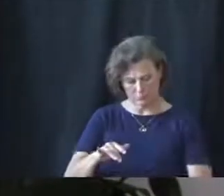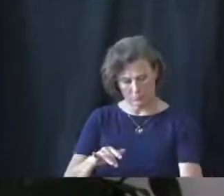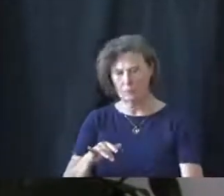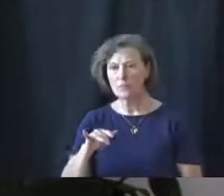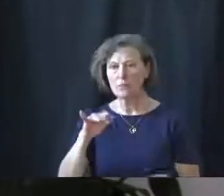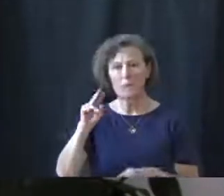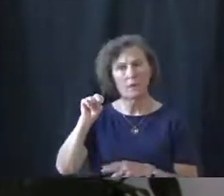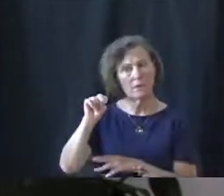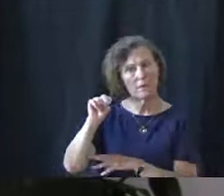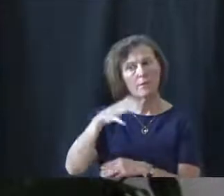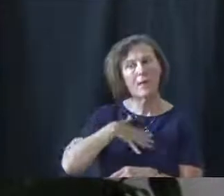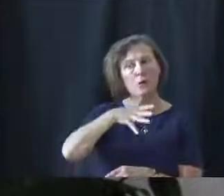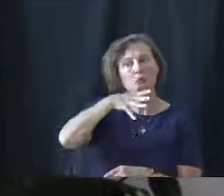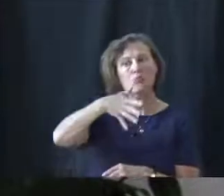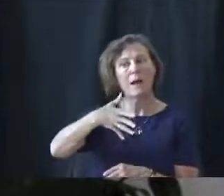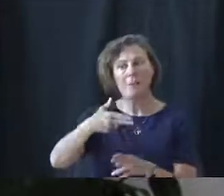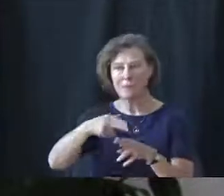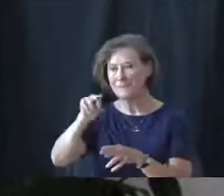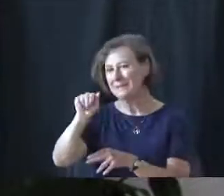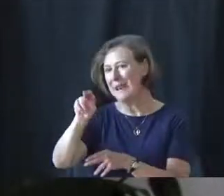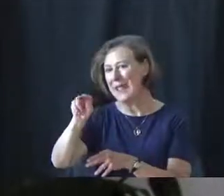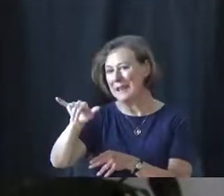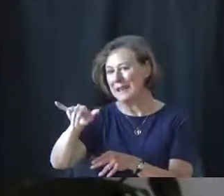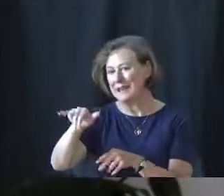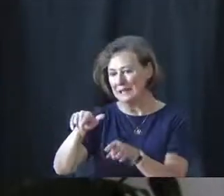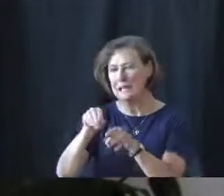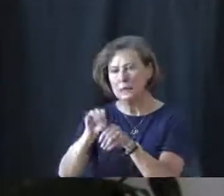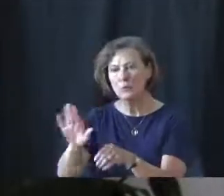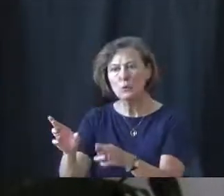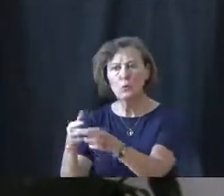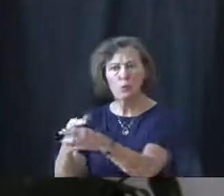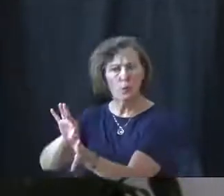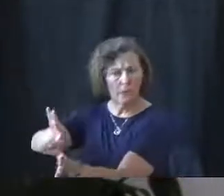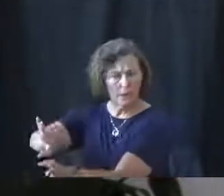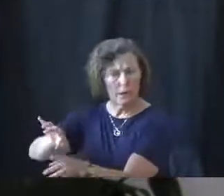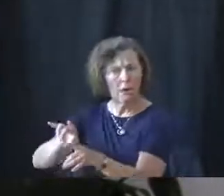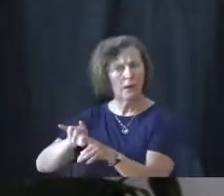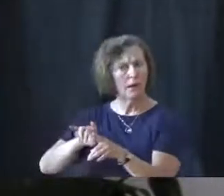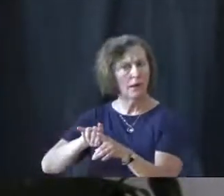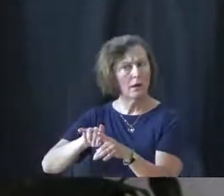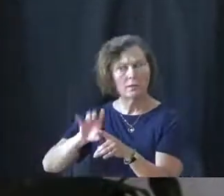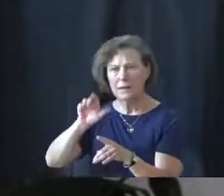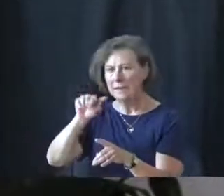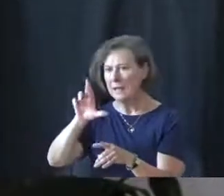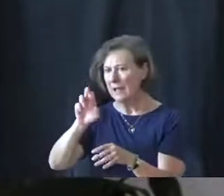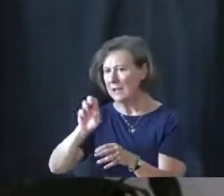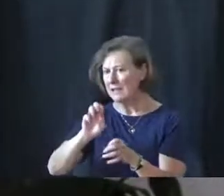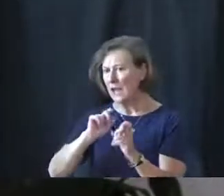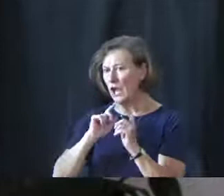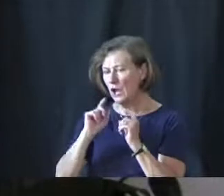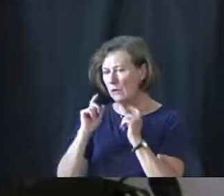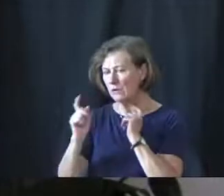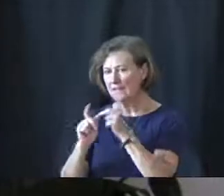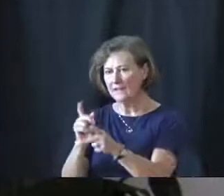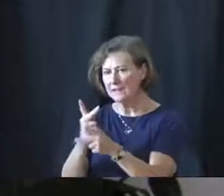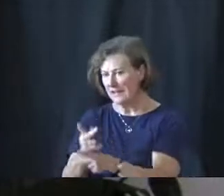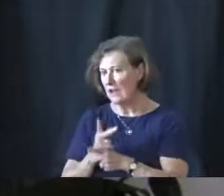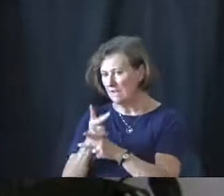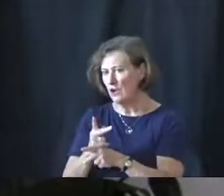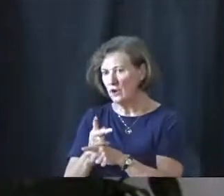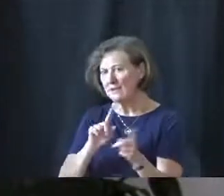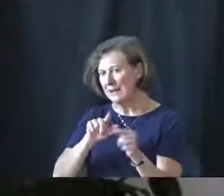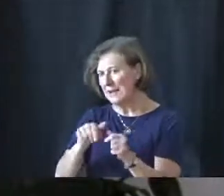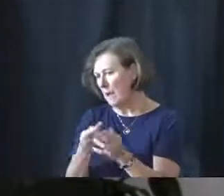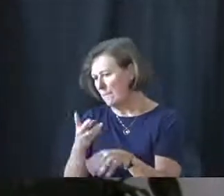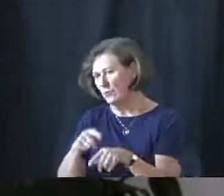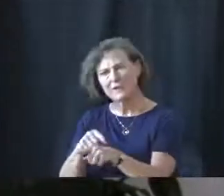Nanny, my grandmother, was in her room, but I don't think the caregivers who came a couple of times a week were there, because